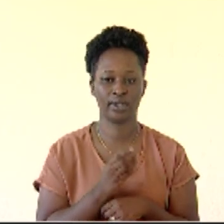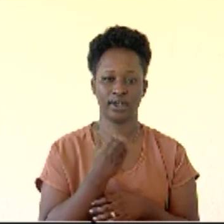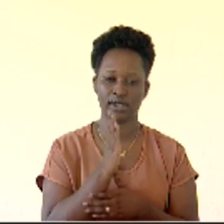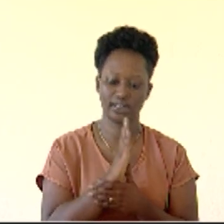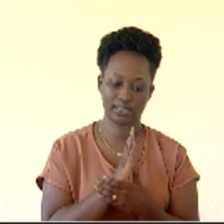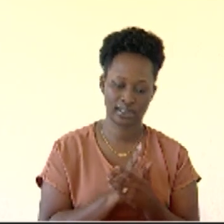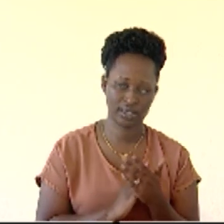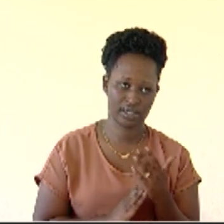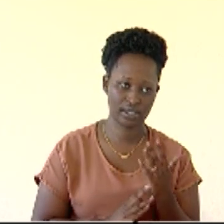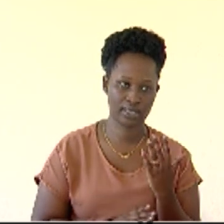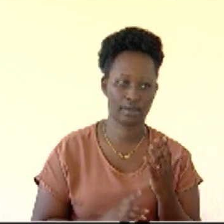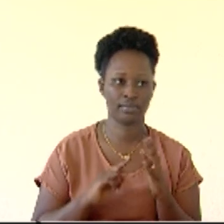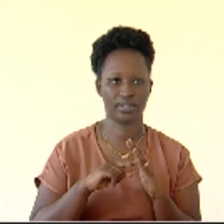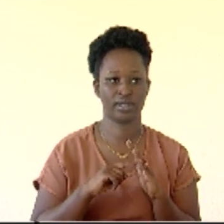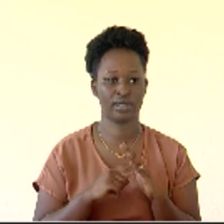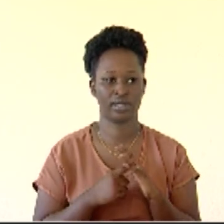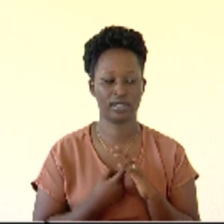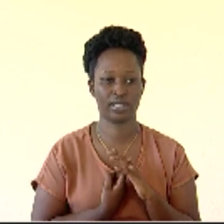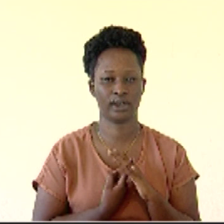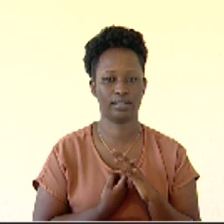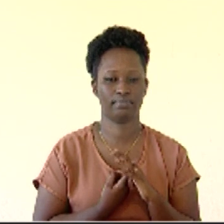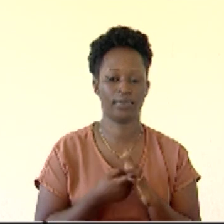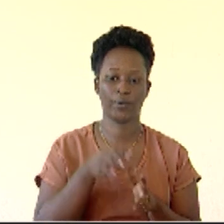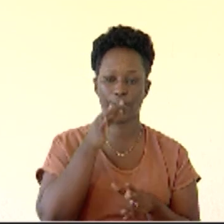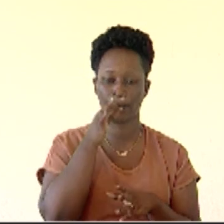they start going to drug abuse,